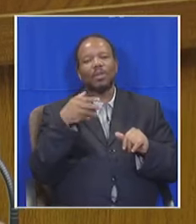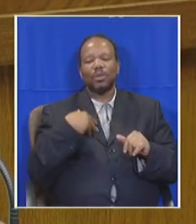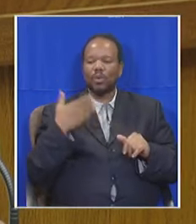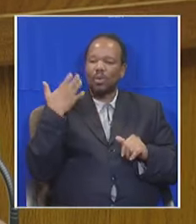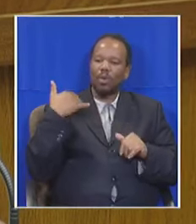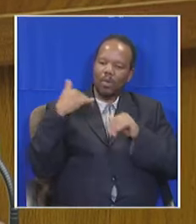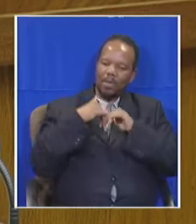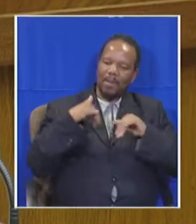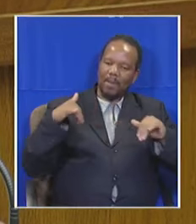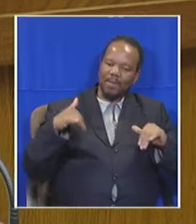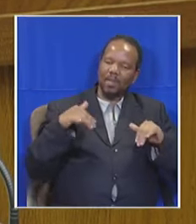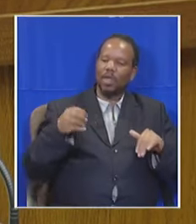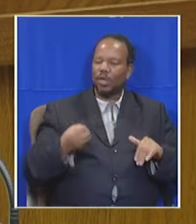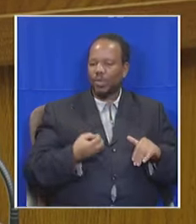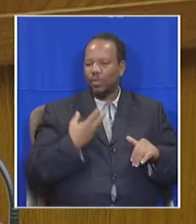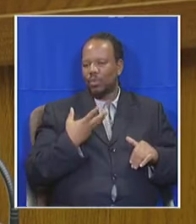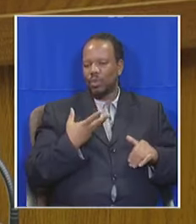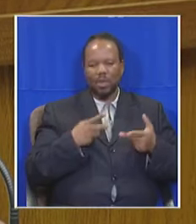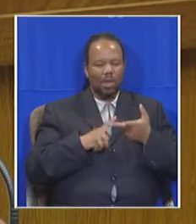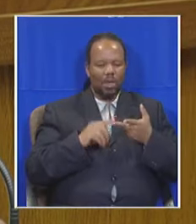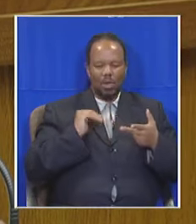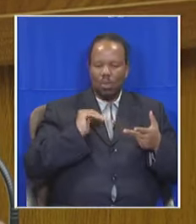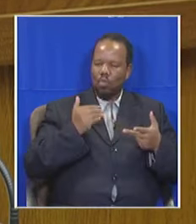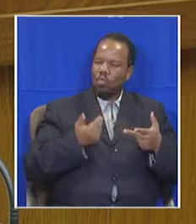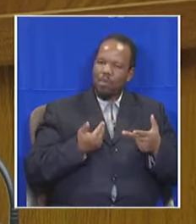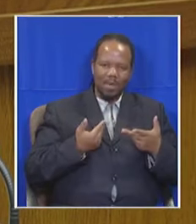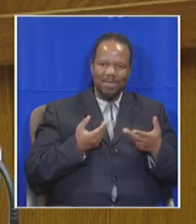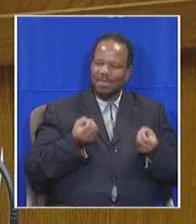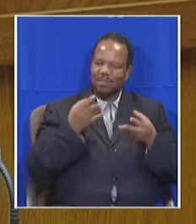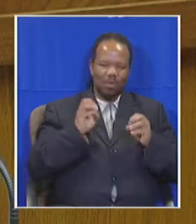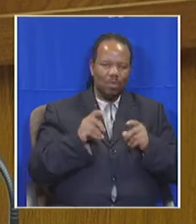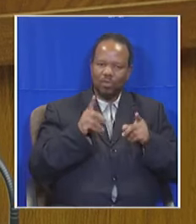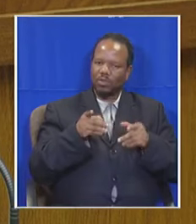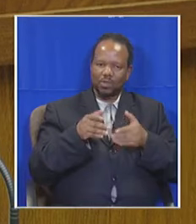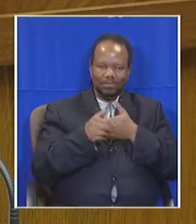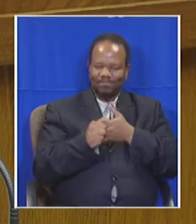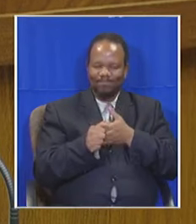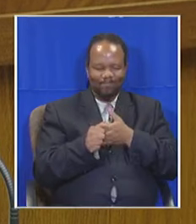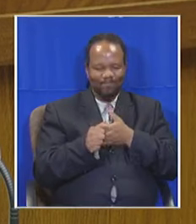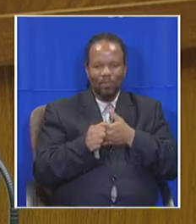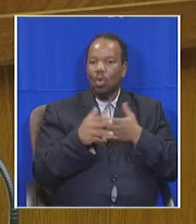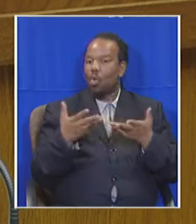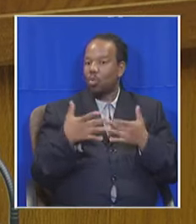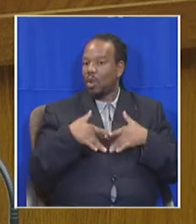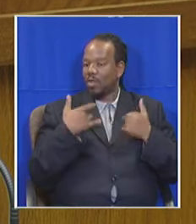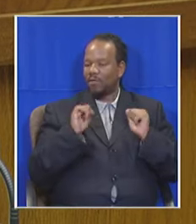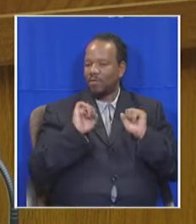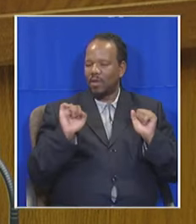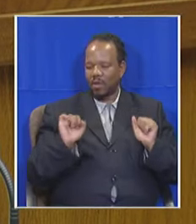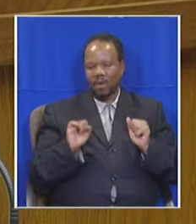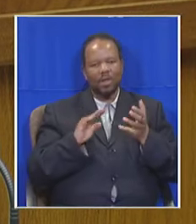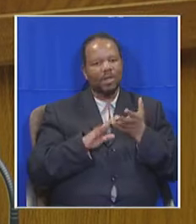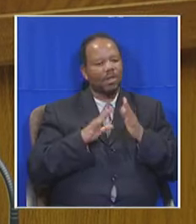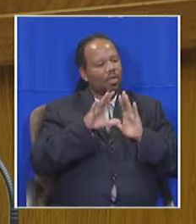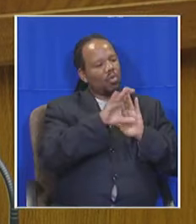particular young people and women who are denied the opportunities to lead the lives they desire. Our constitution,